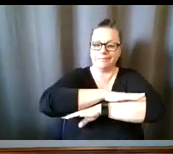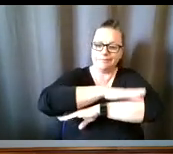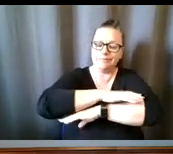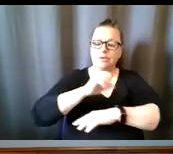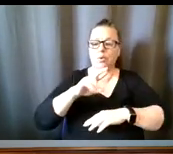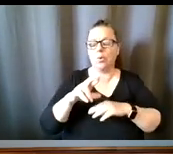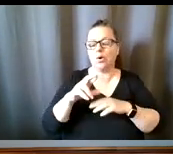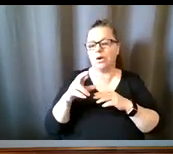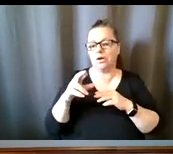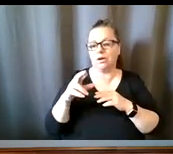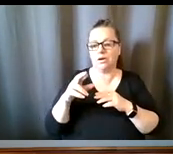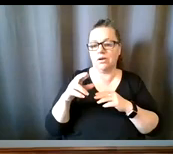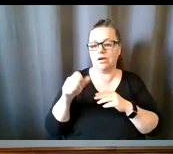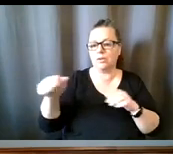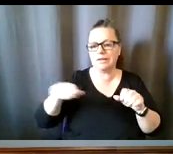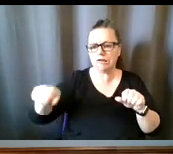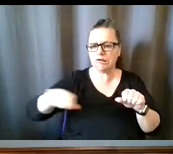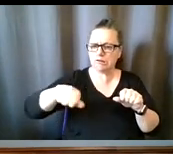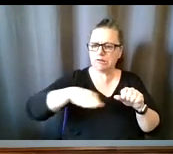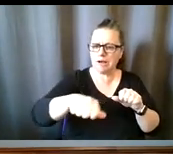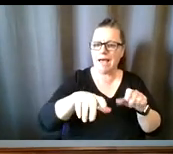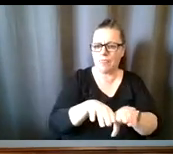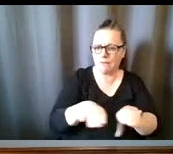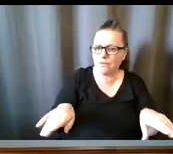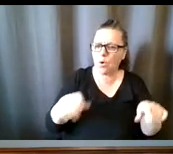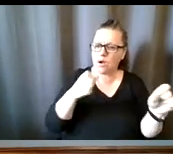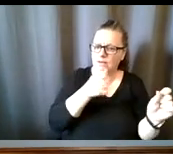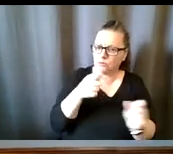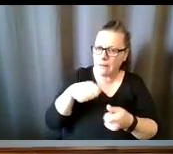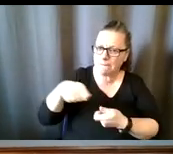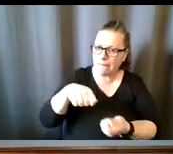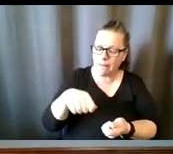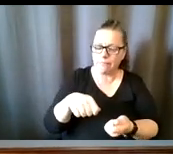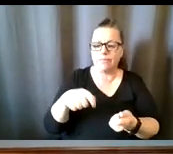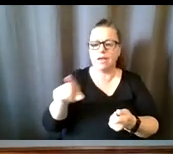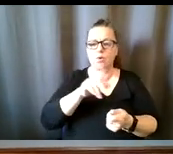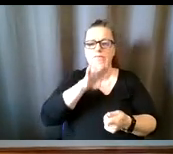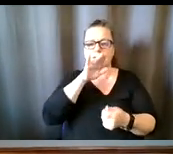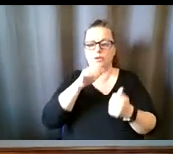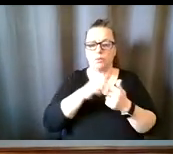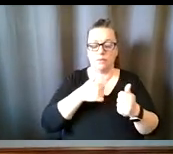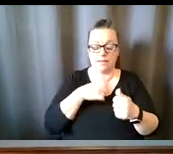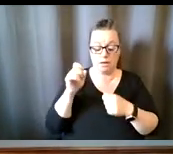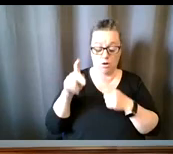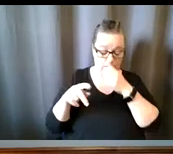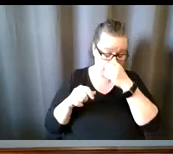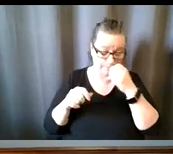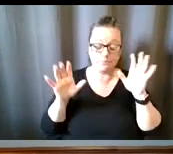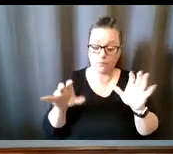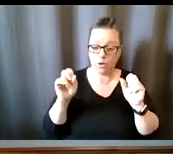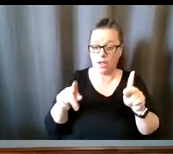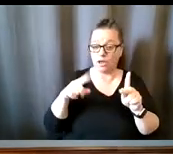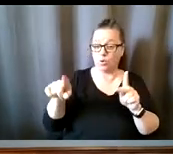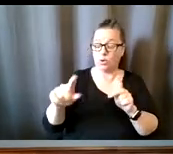hey, the counters need to be wiped down and the floor mopped. And they got frustrated with me. So one day I said, well, you know what? Why don't you guys